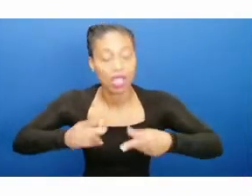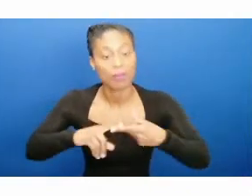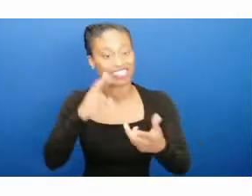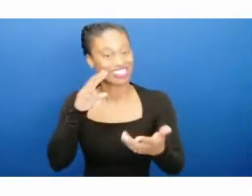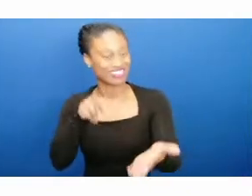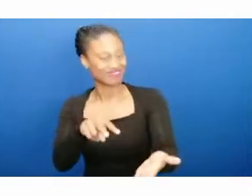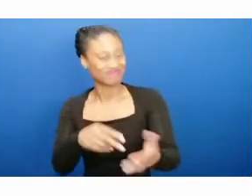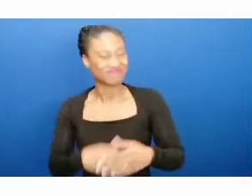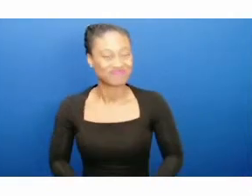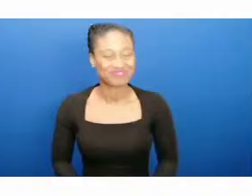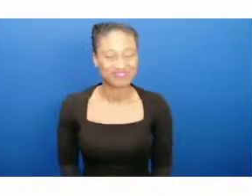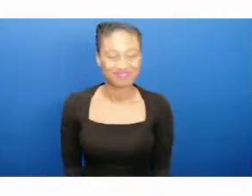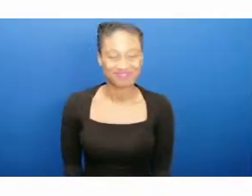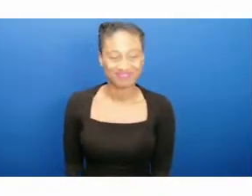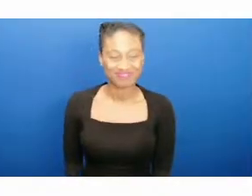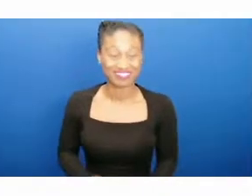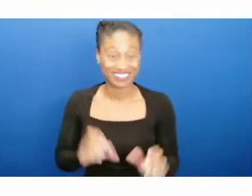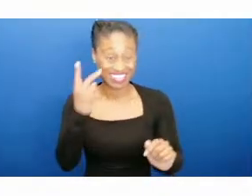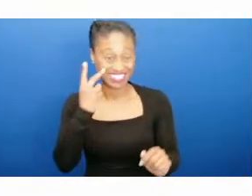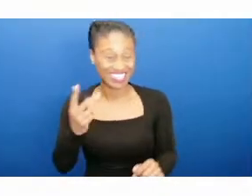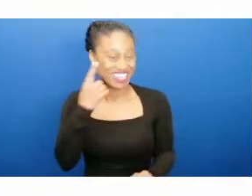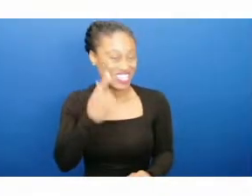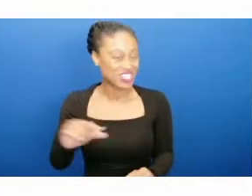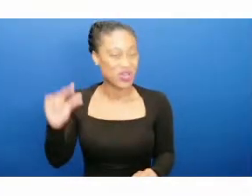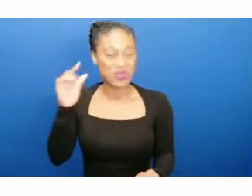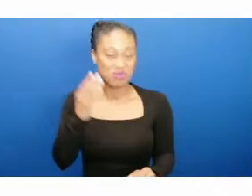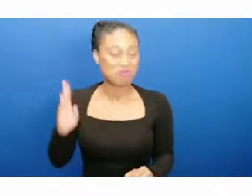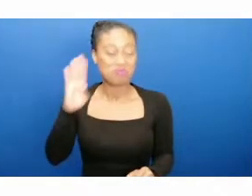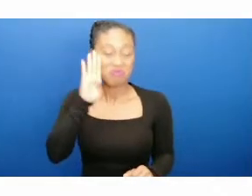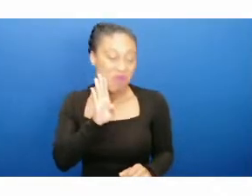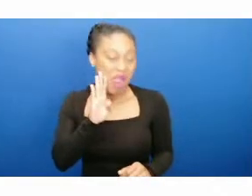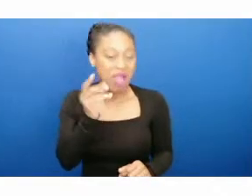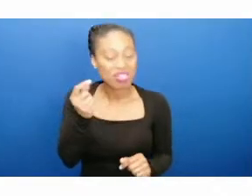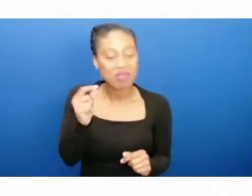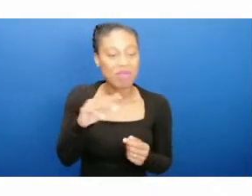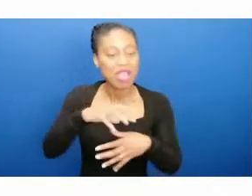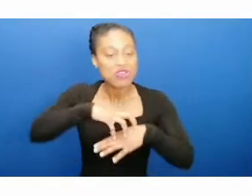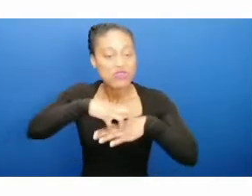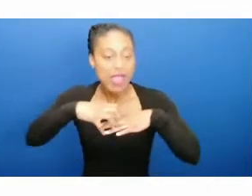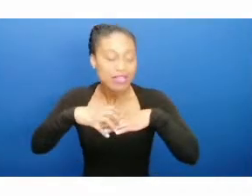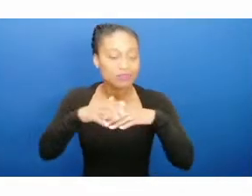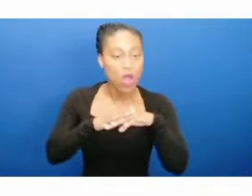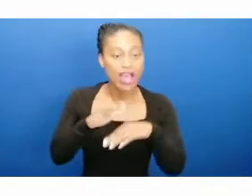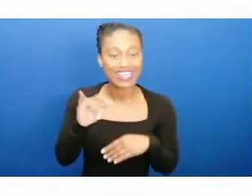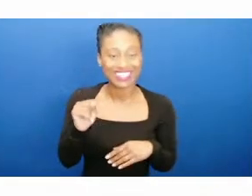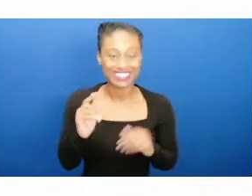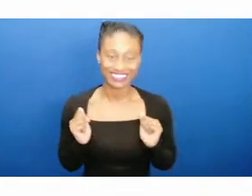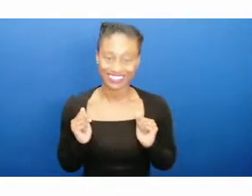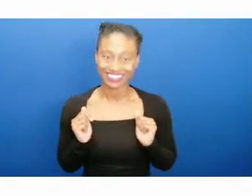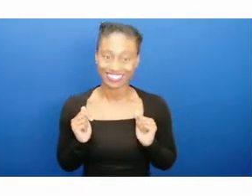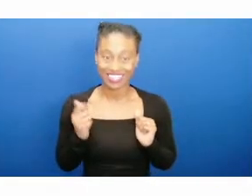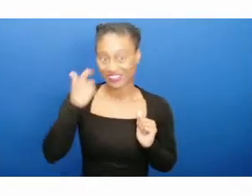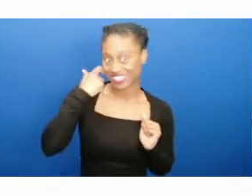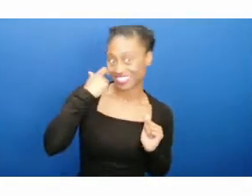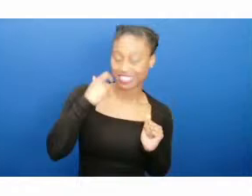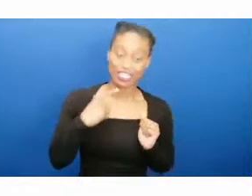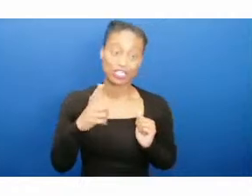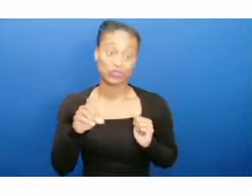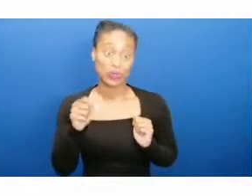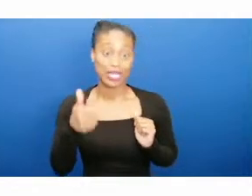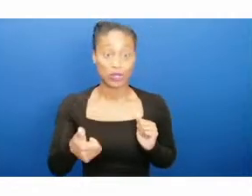far. Can you see that golden brown crisp on those DIY taco shells we just made?